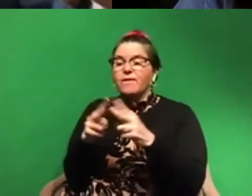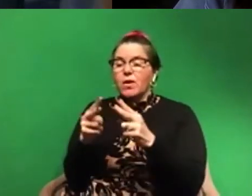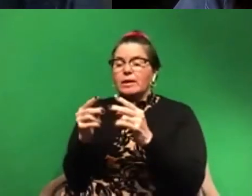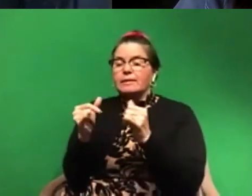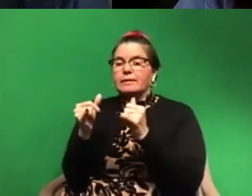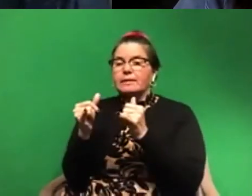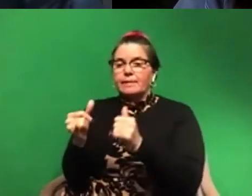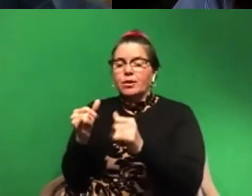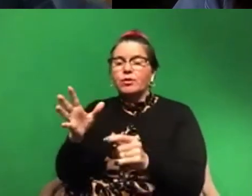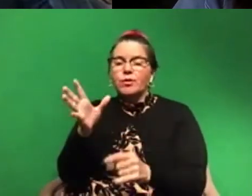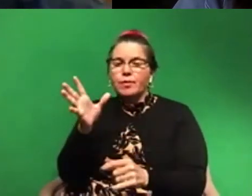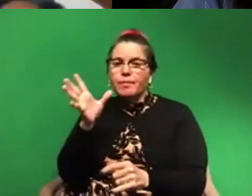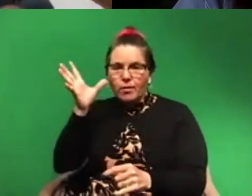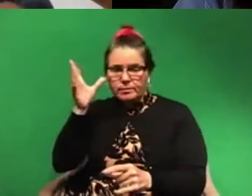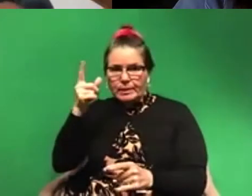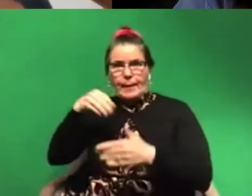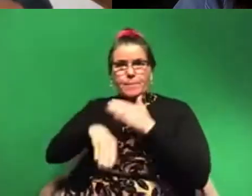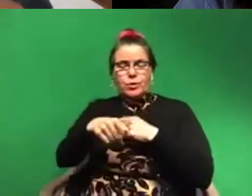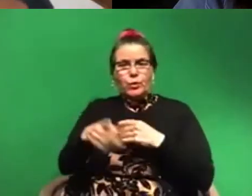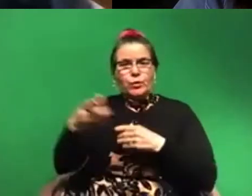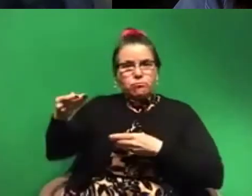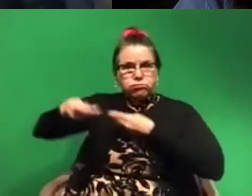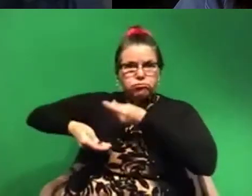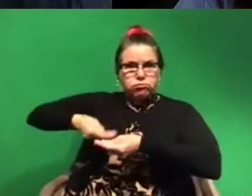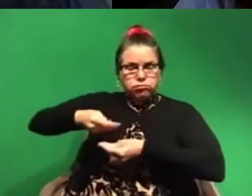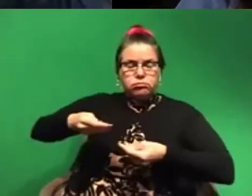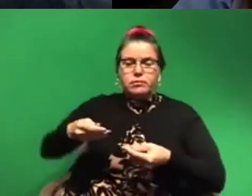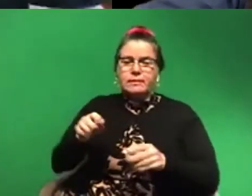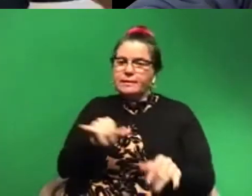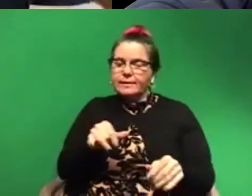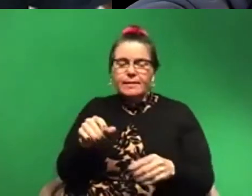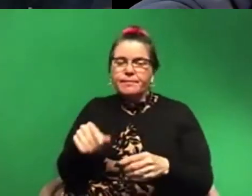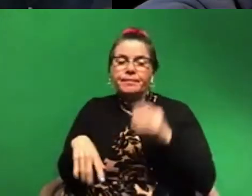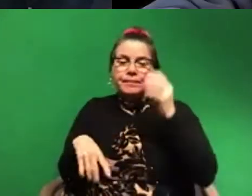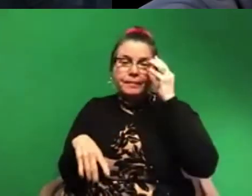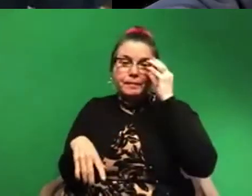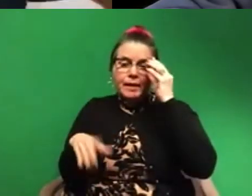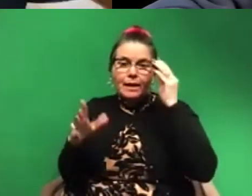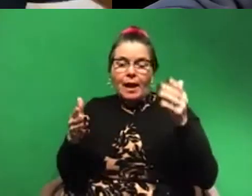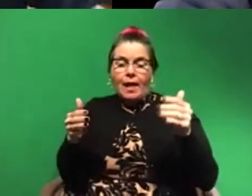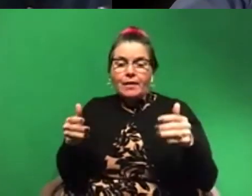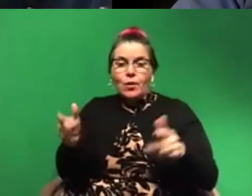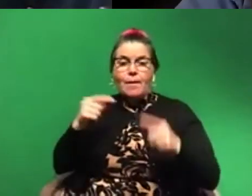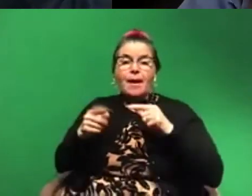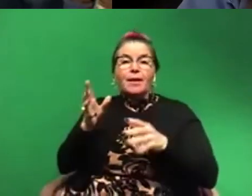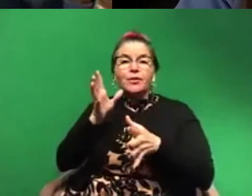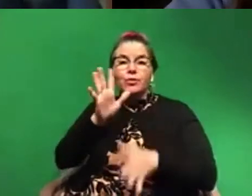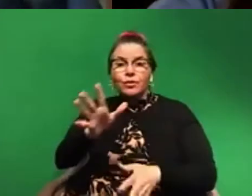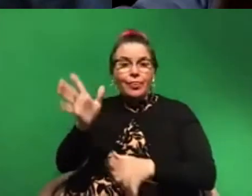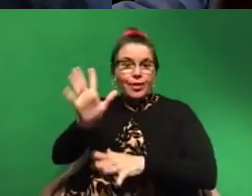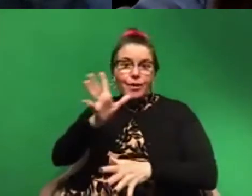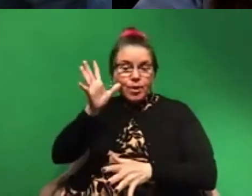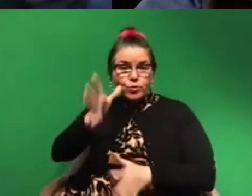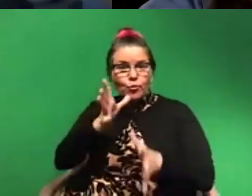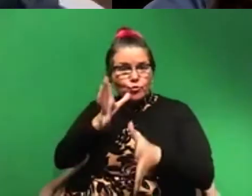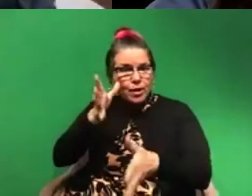So their genetic material is combined and that makes you, the same is true for their parents, your grandparents and on up the chain. But the further away you